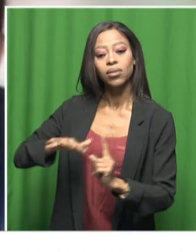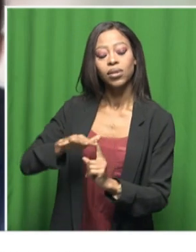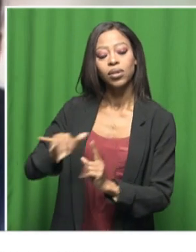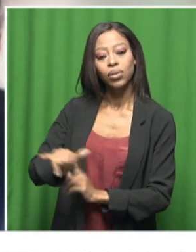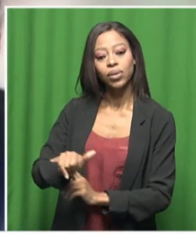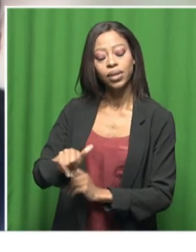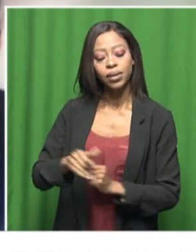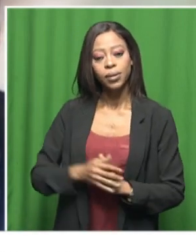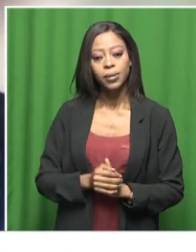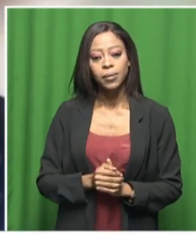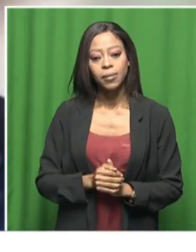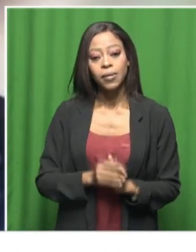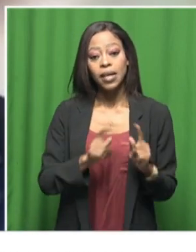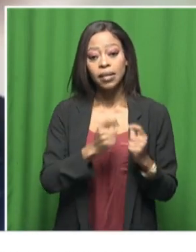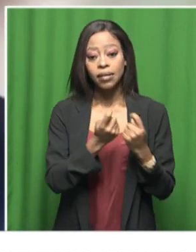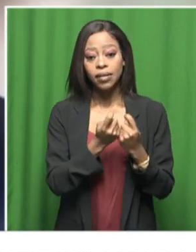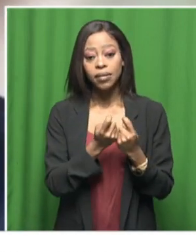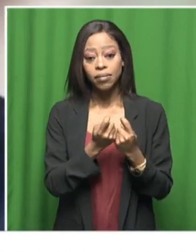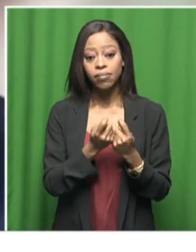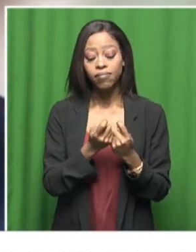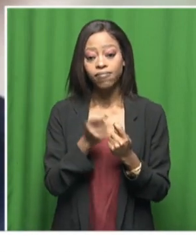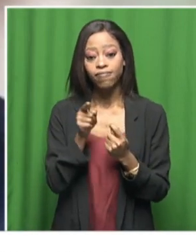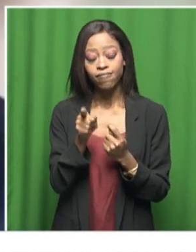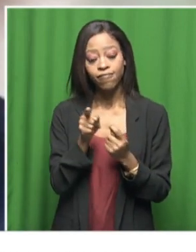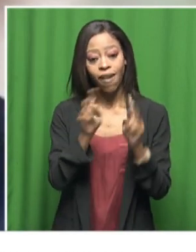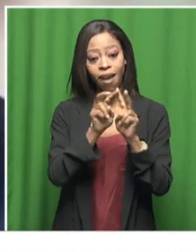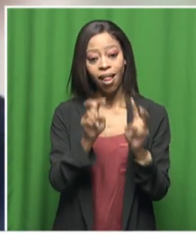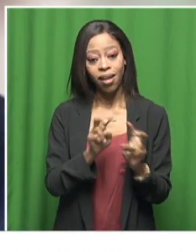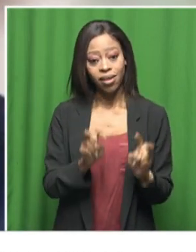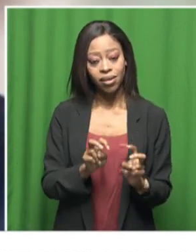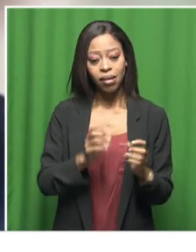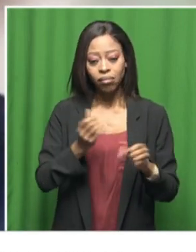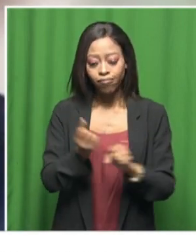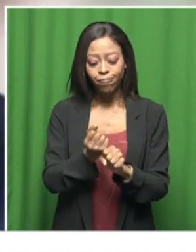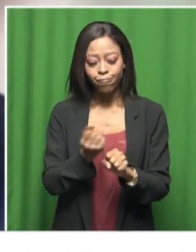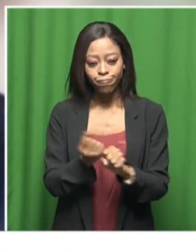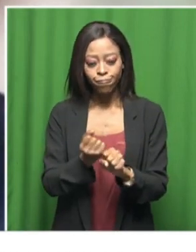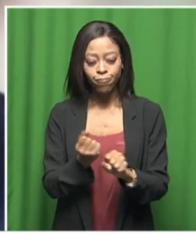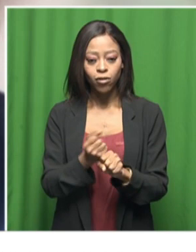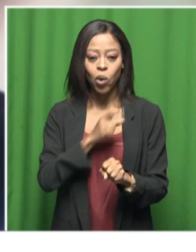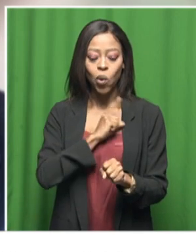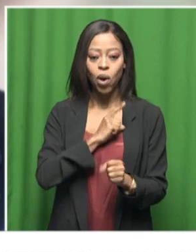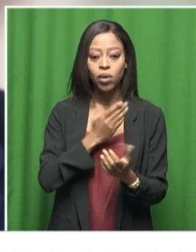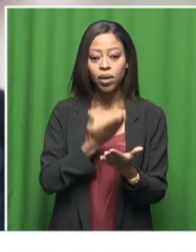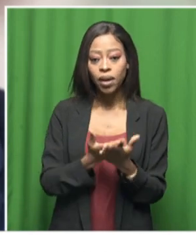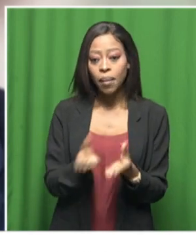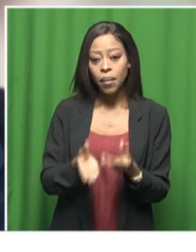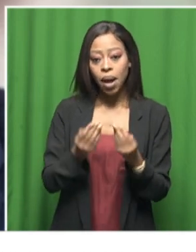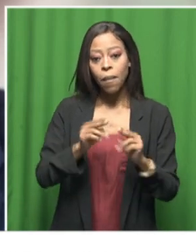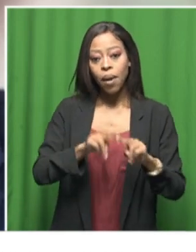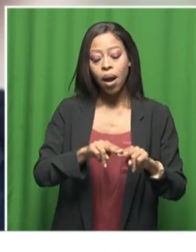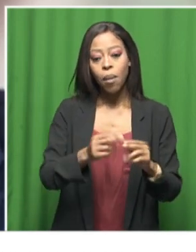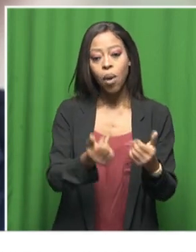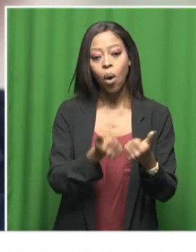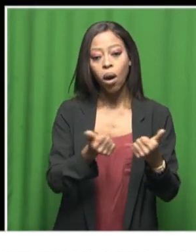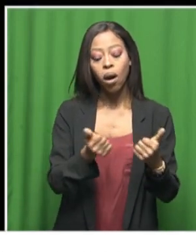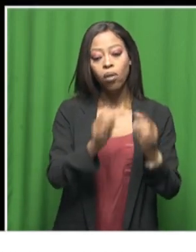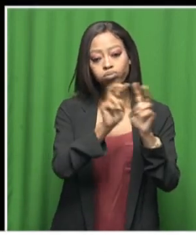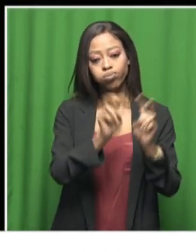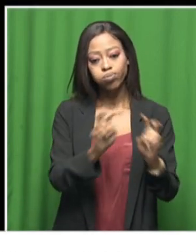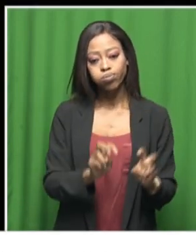communities. The teams at power stations are working hard to get better reliability and availability of